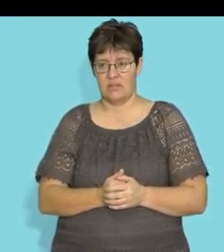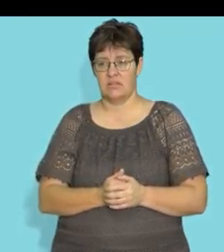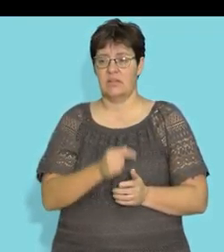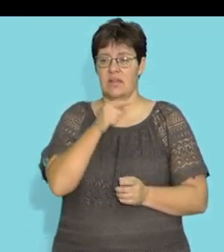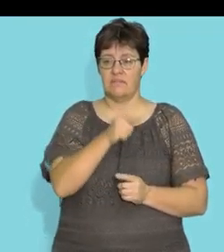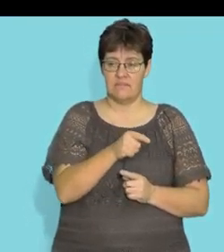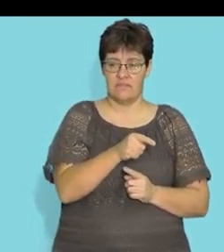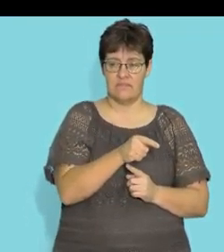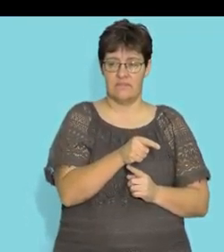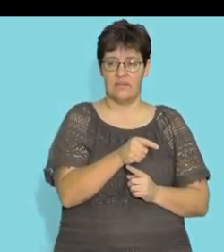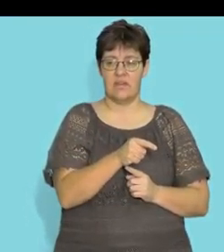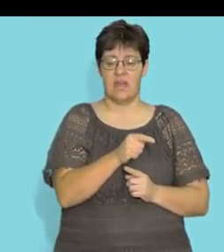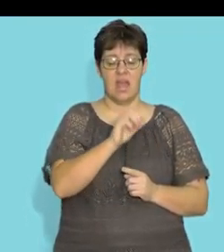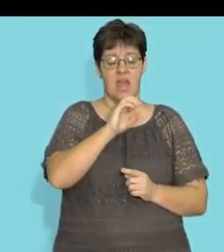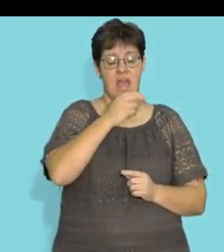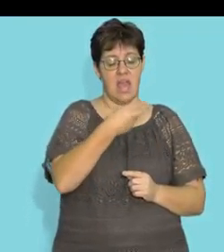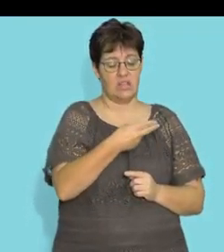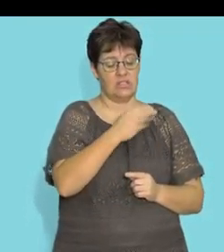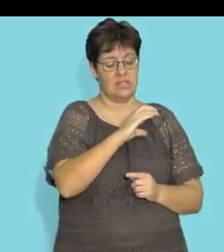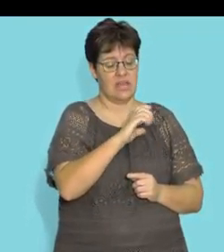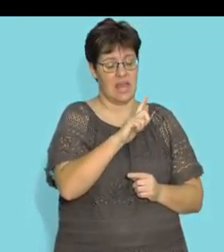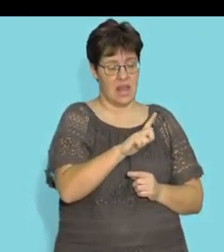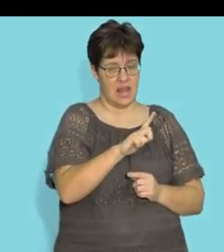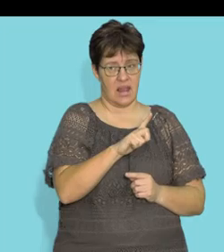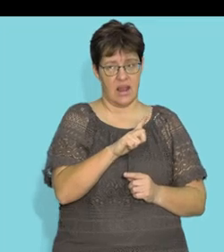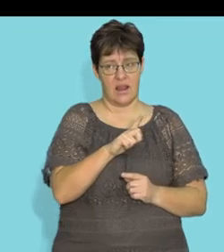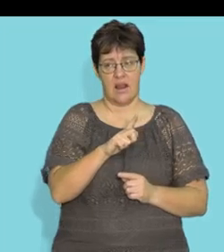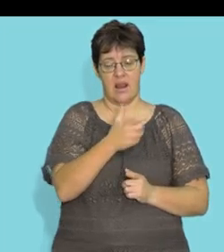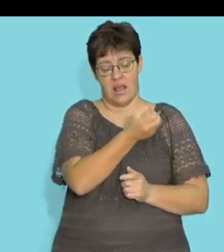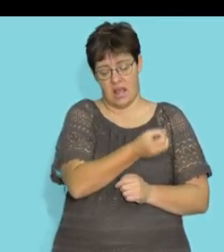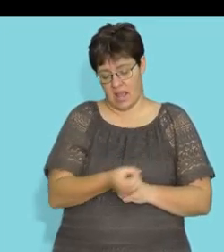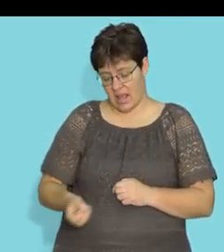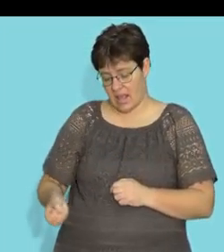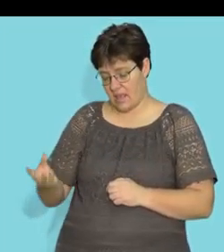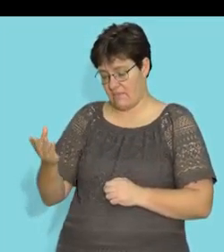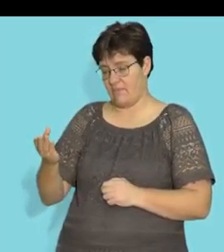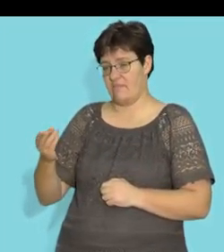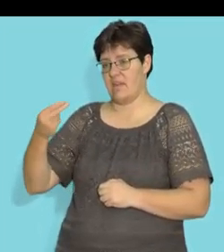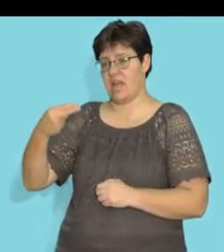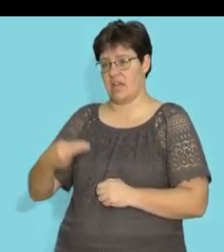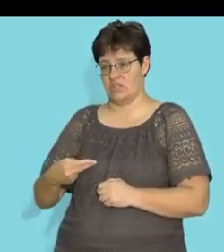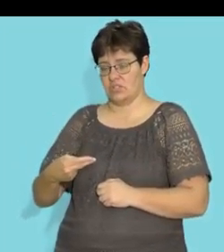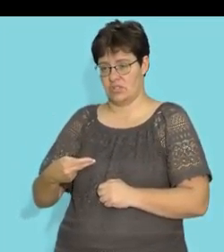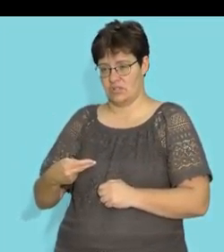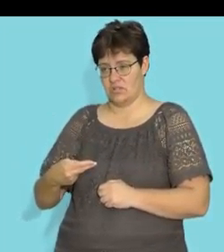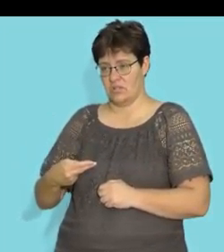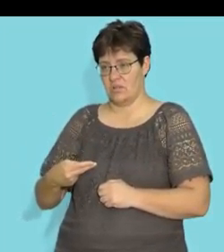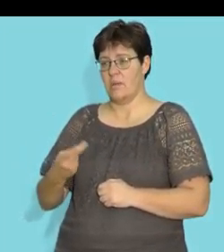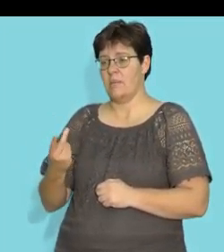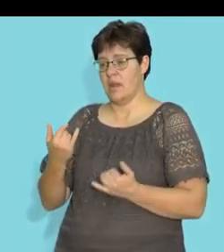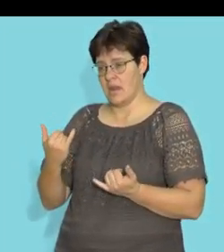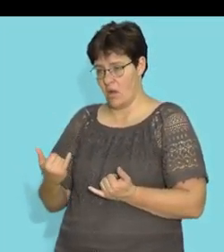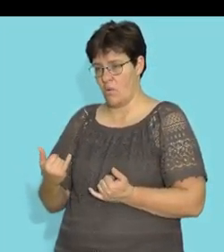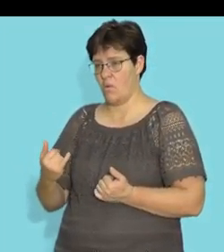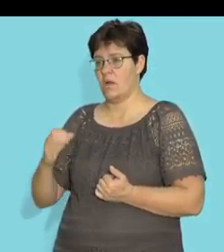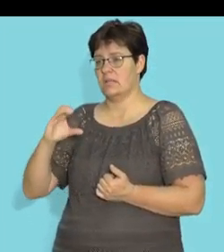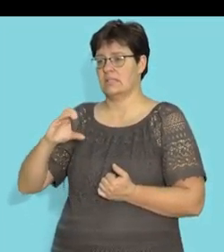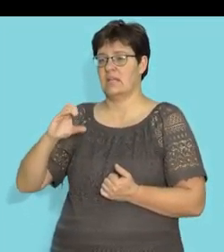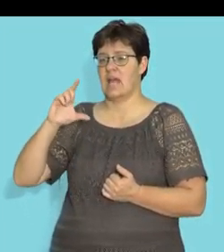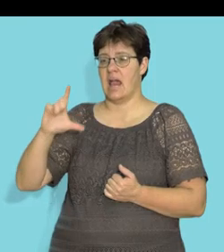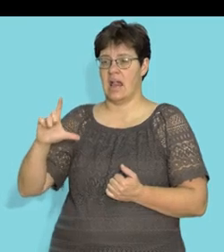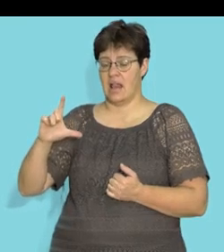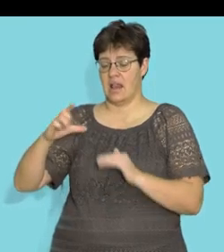we know for the forward reaction, the hydrochloric acid is the acid, the water is